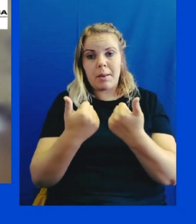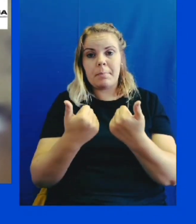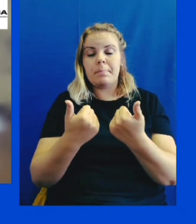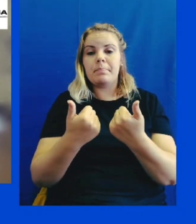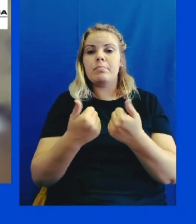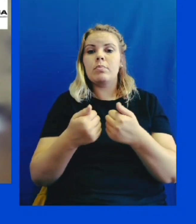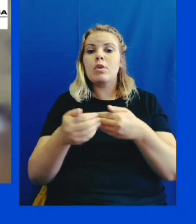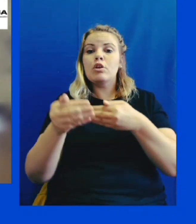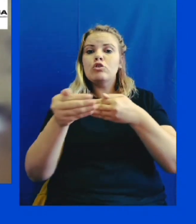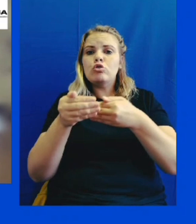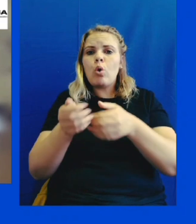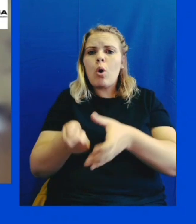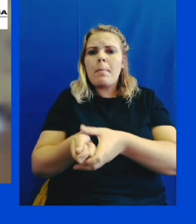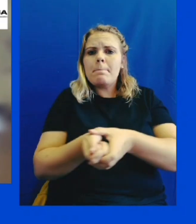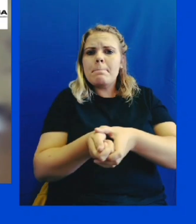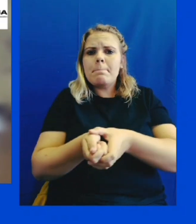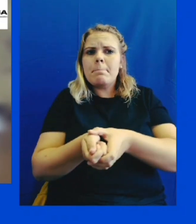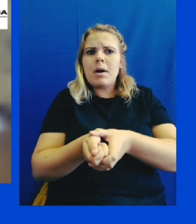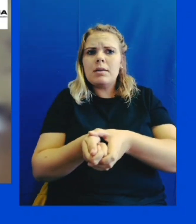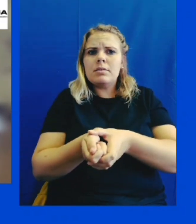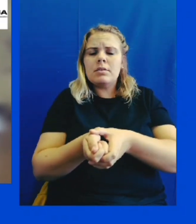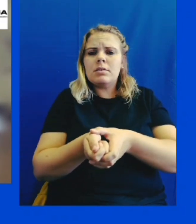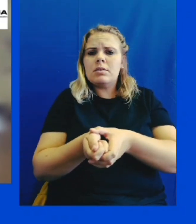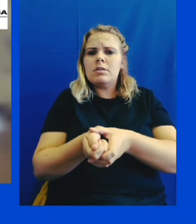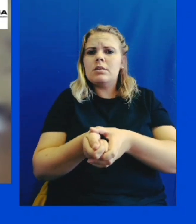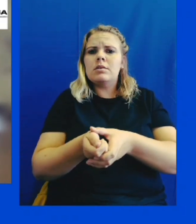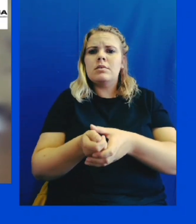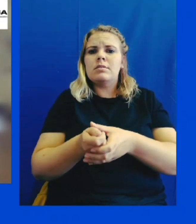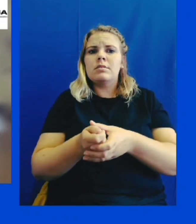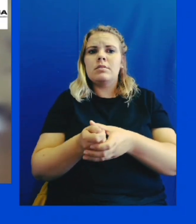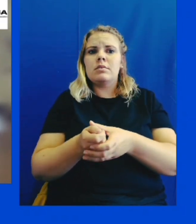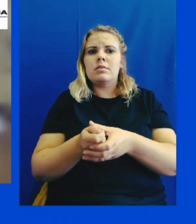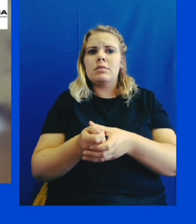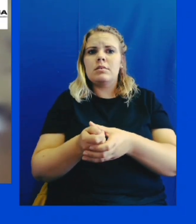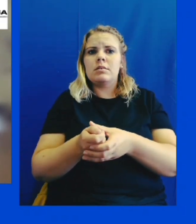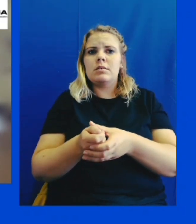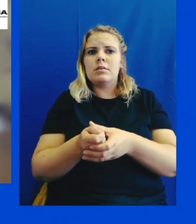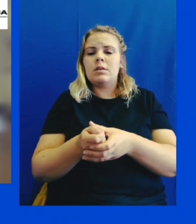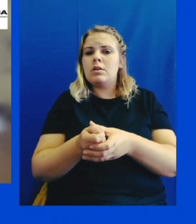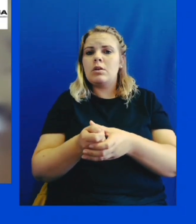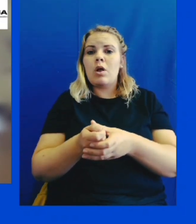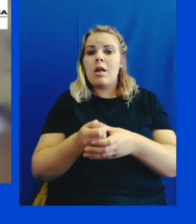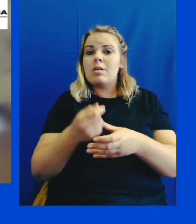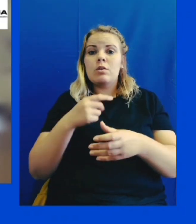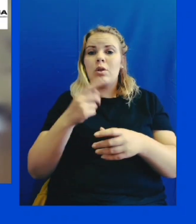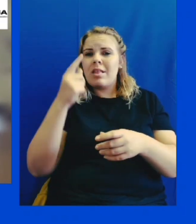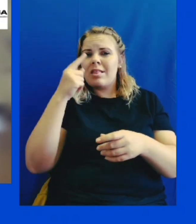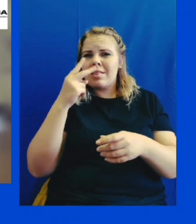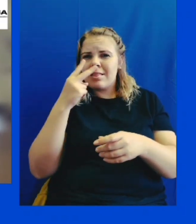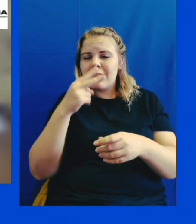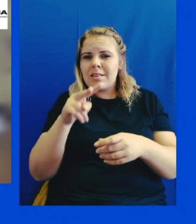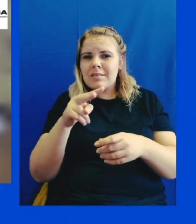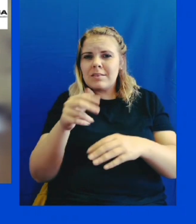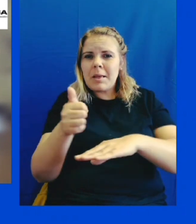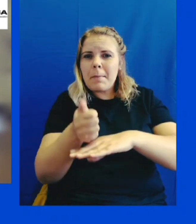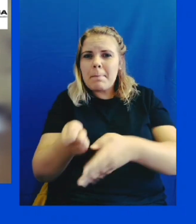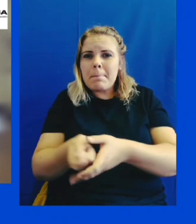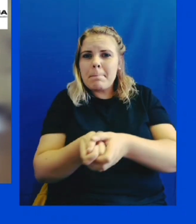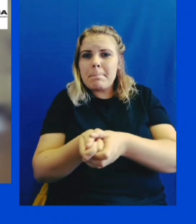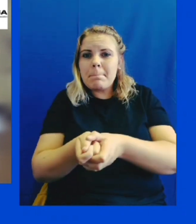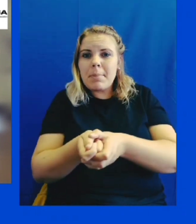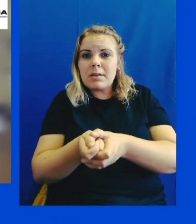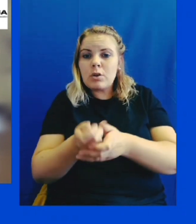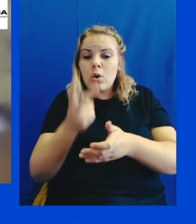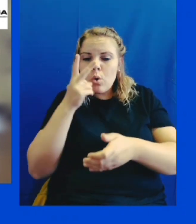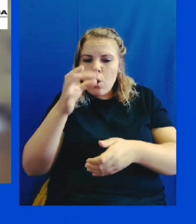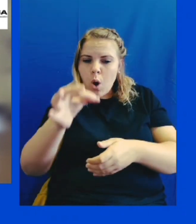the shorter putts inside of 5 foot, don't look for too much. People tend to overread those putts, look inside the hole